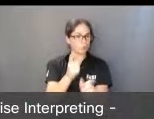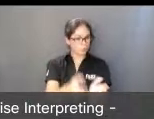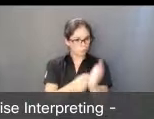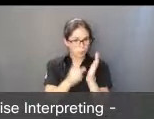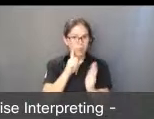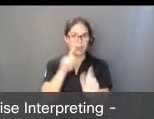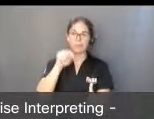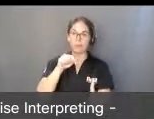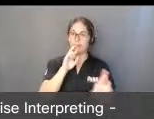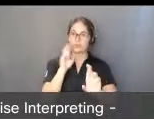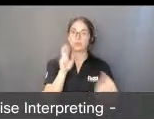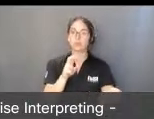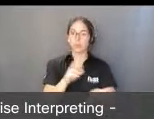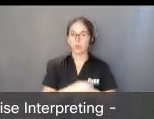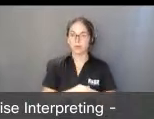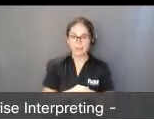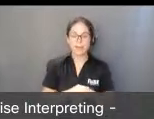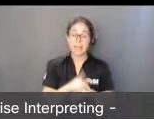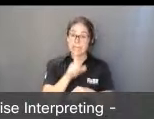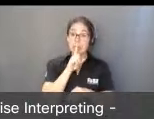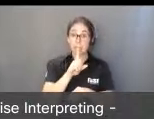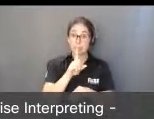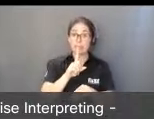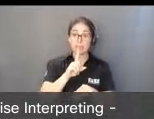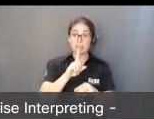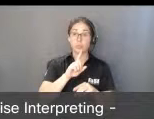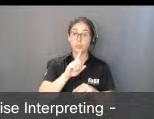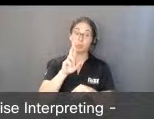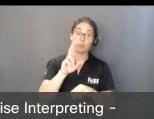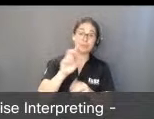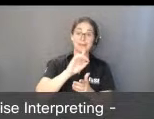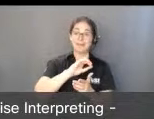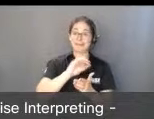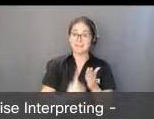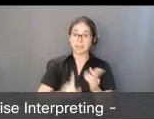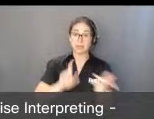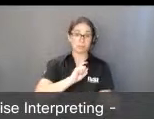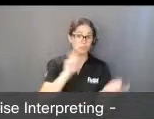actually redesigning our learning